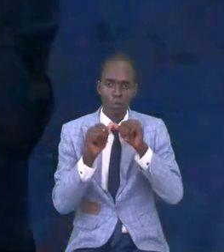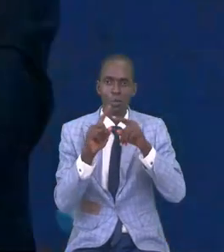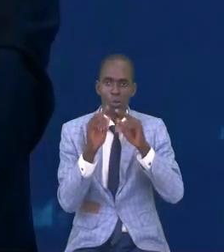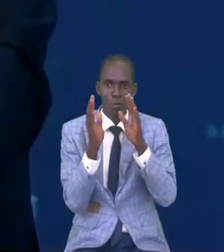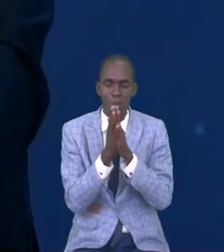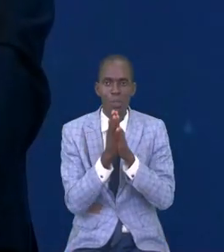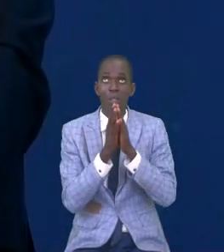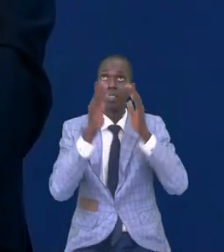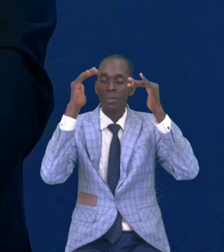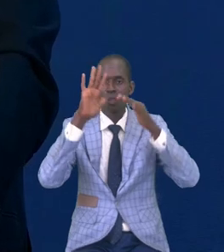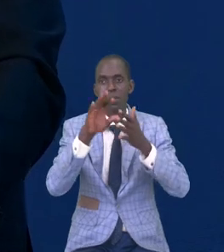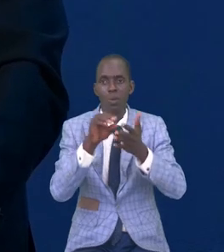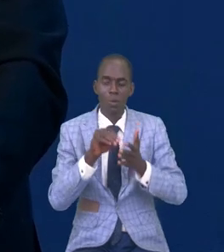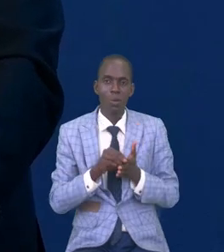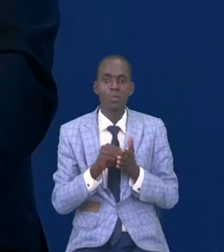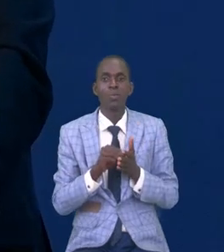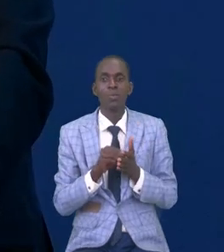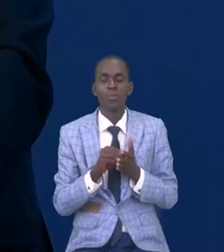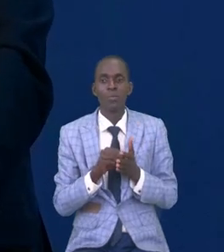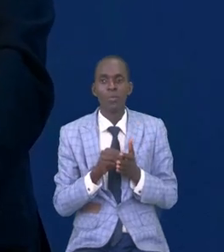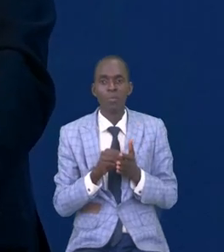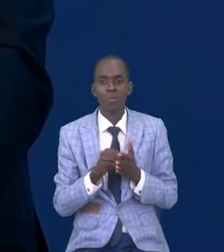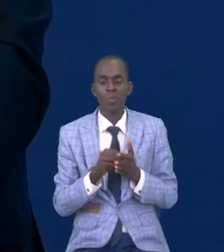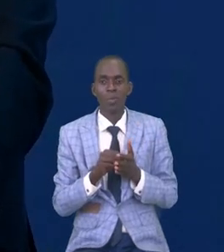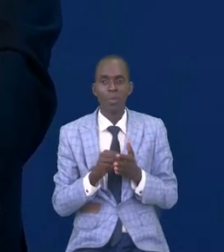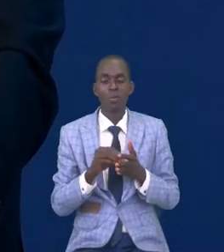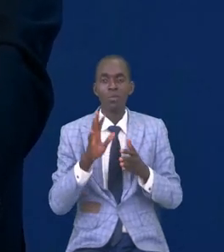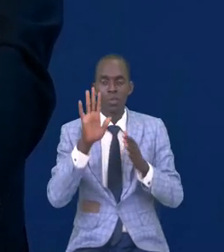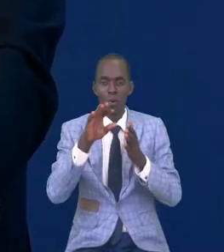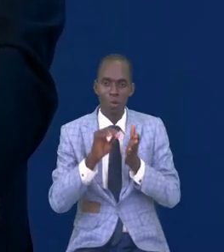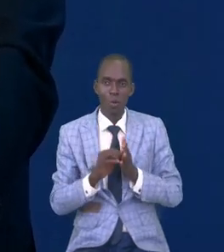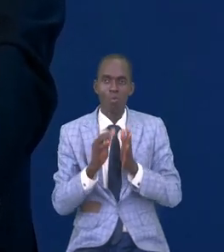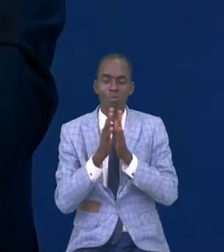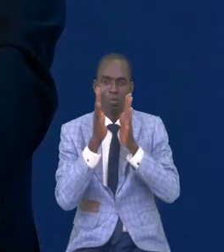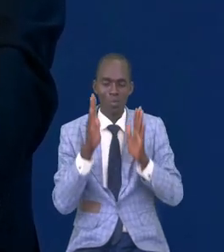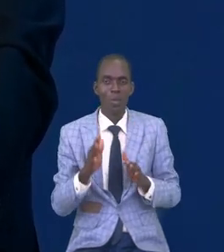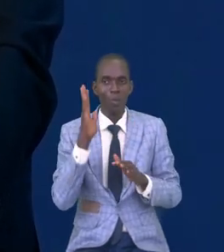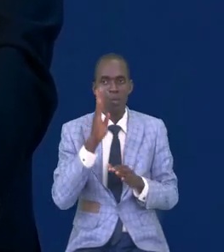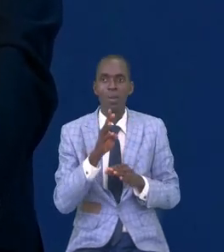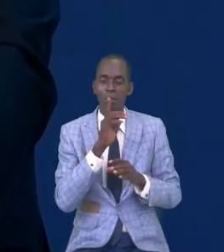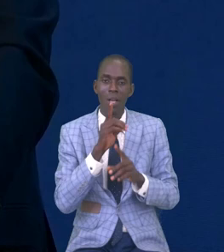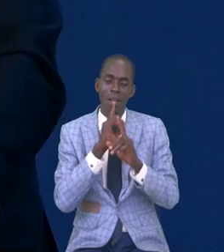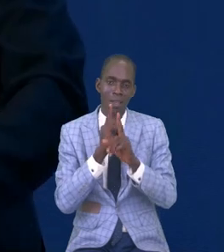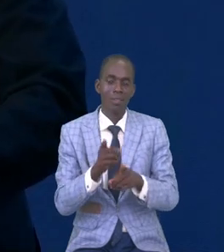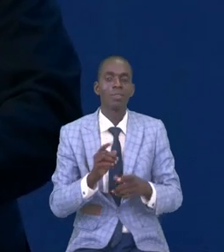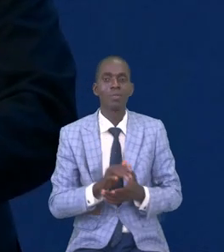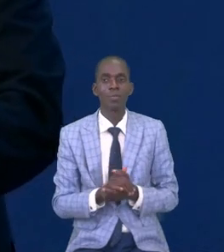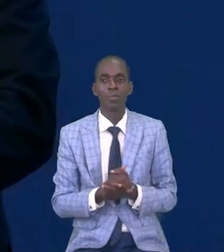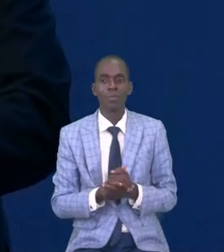And the numbers, telephone numbers, WhatsApp numbers, clearly written.